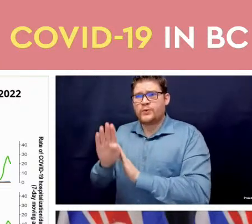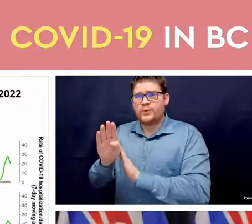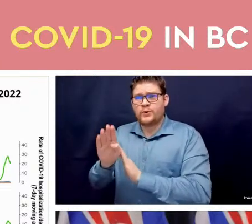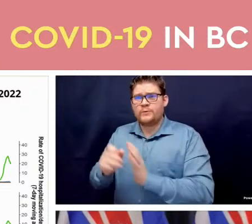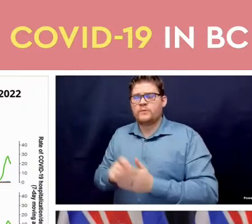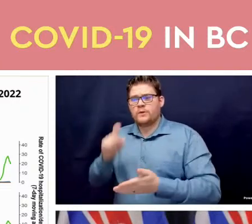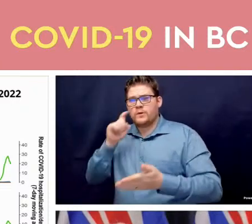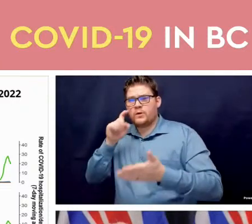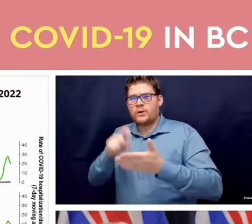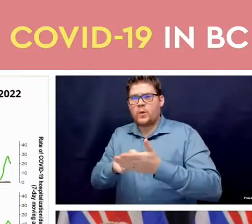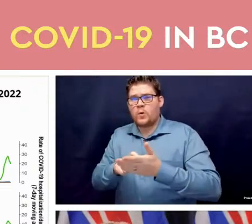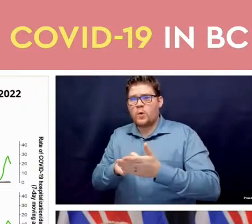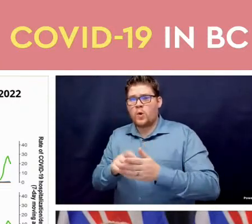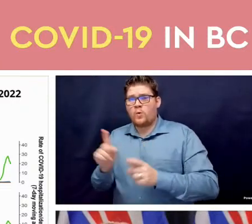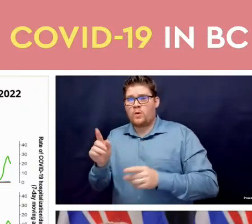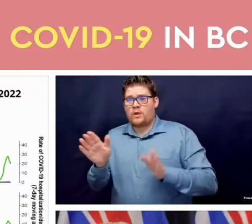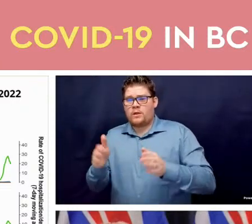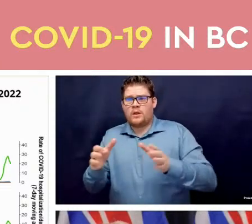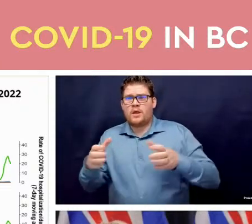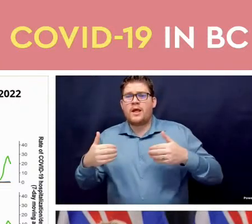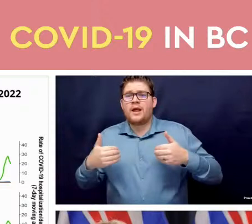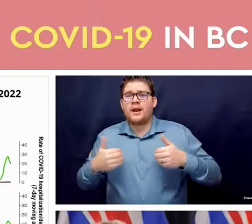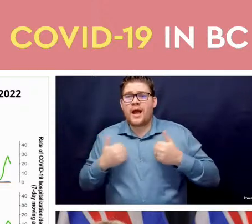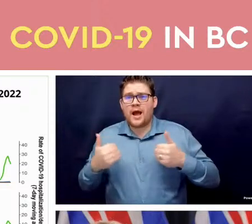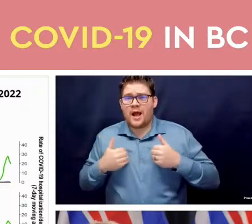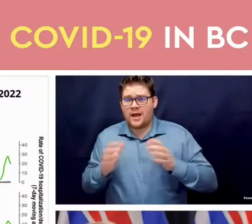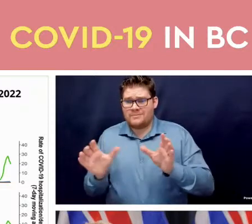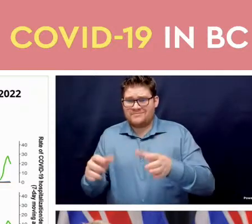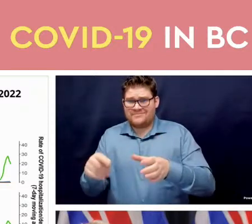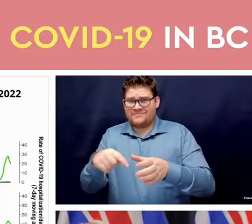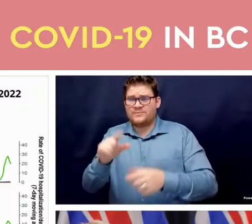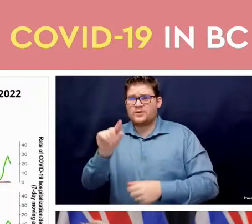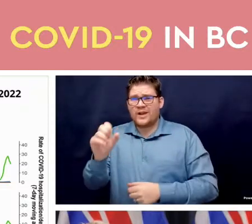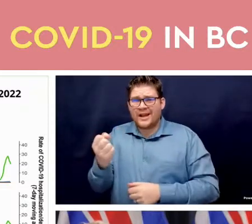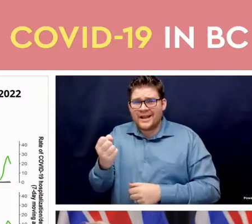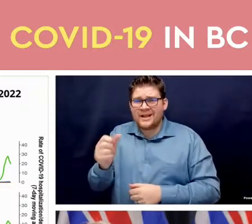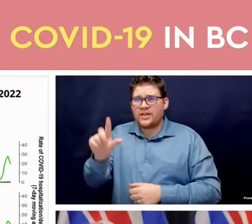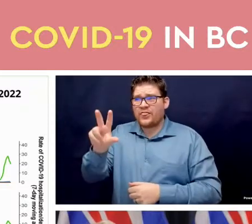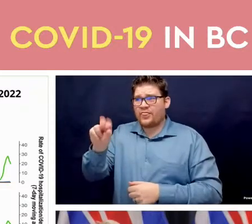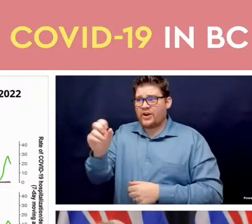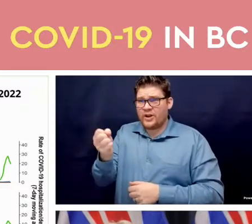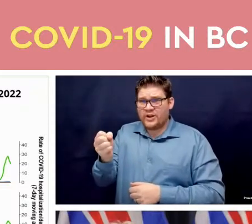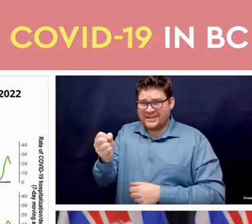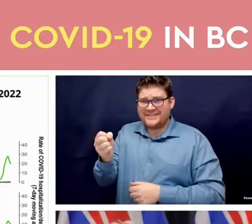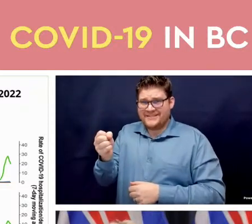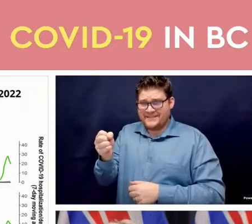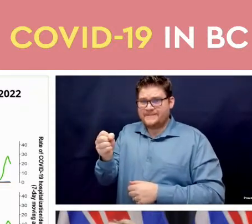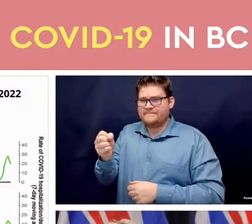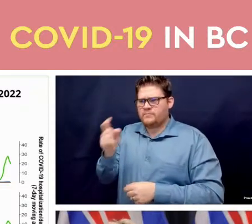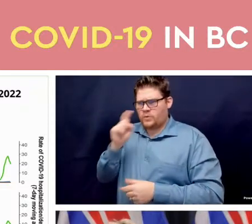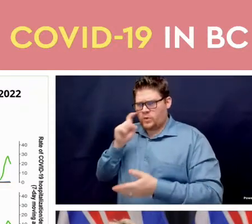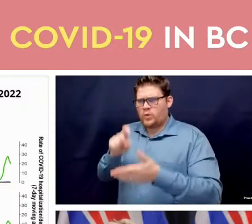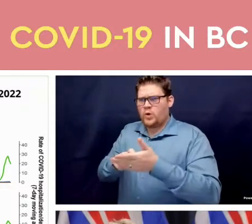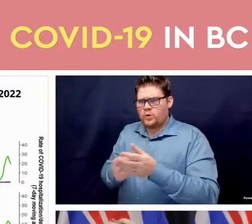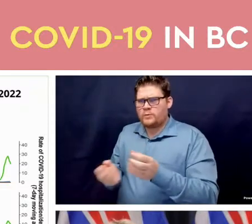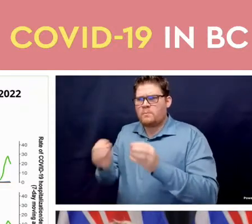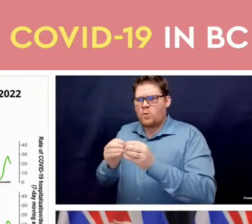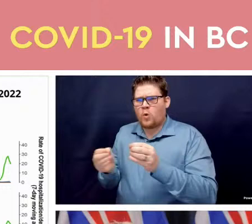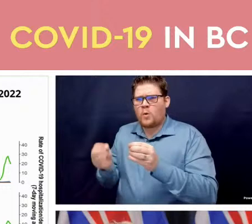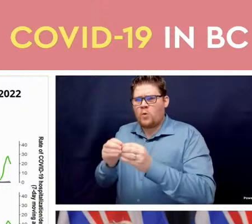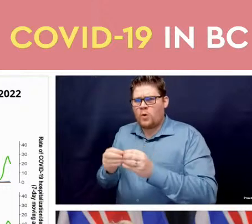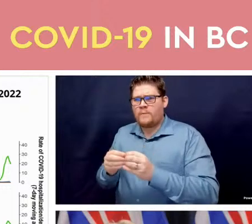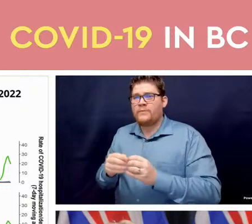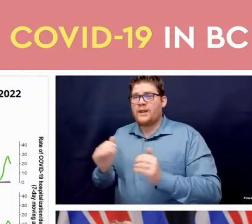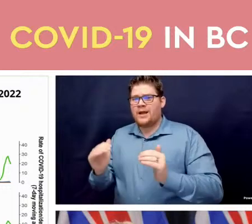people. So people in their 20s, 30s in particular, starting off and then moving into an older age group. And this is something that we've seen